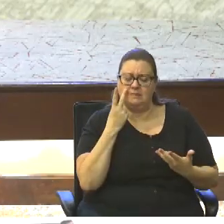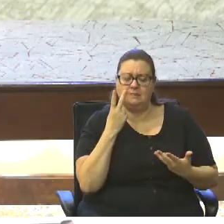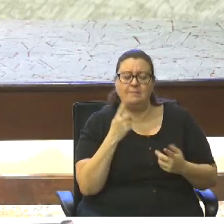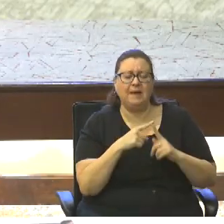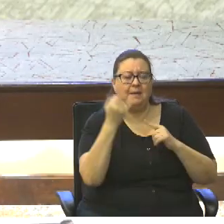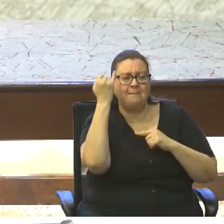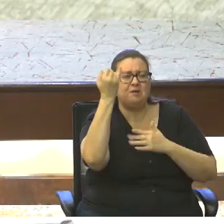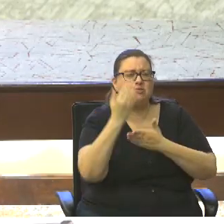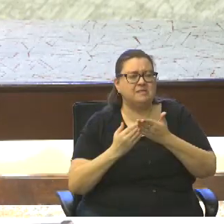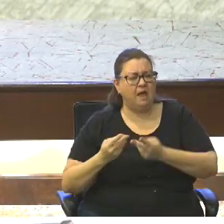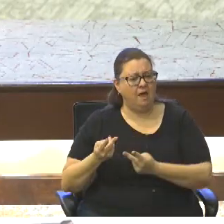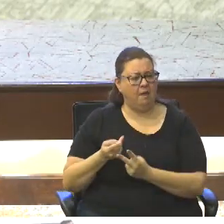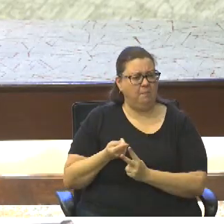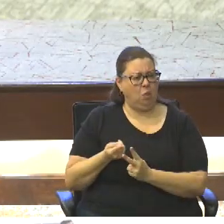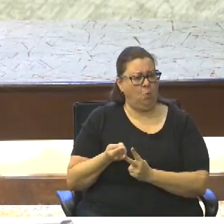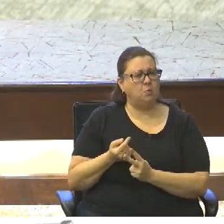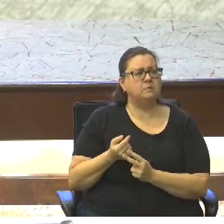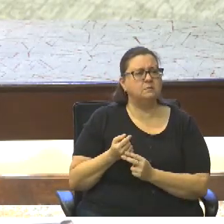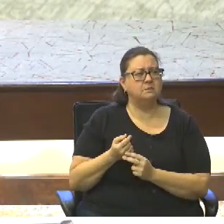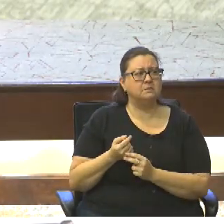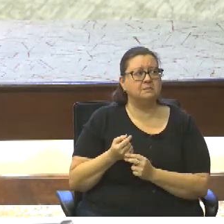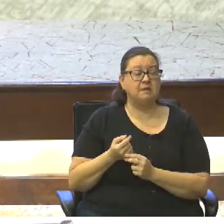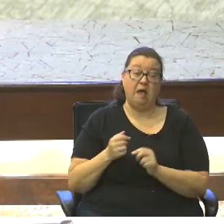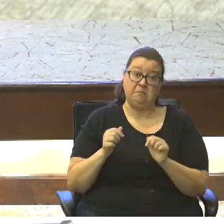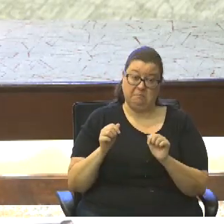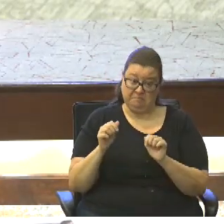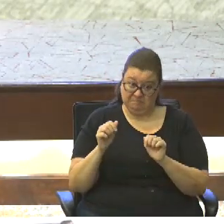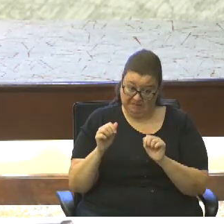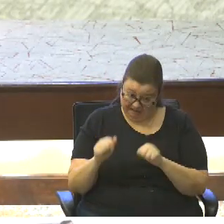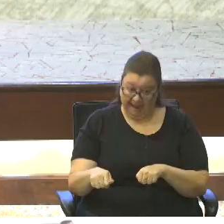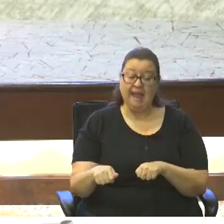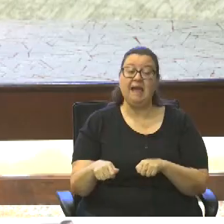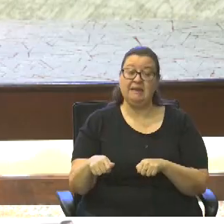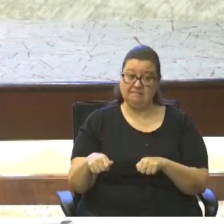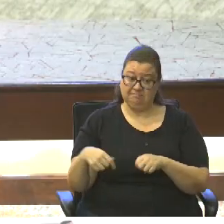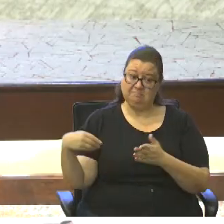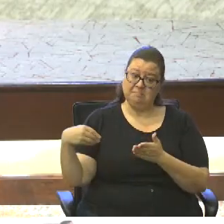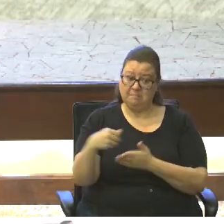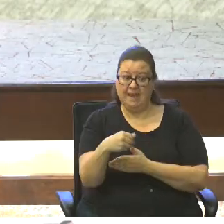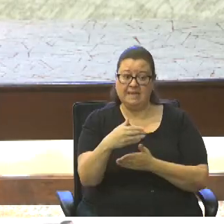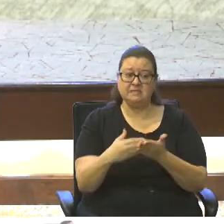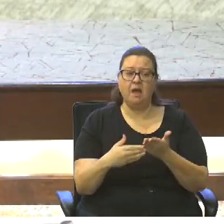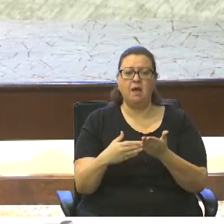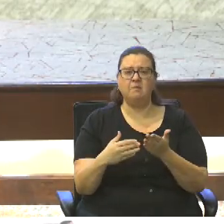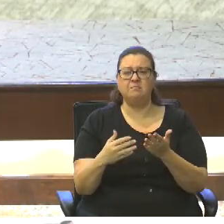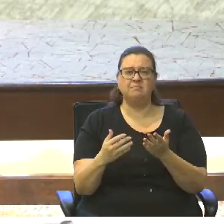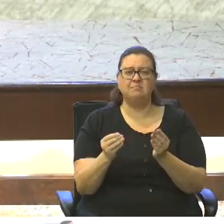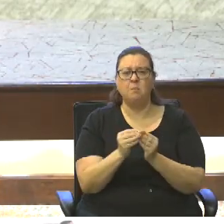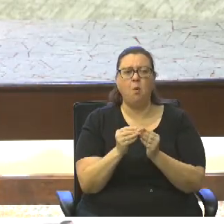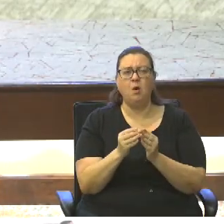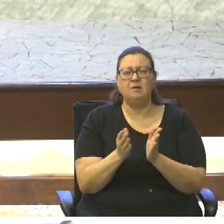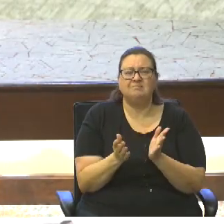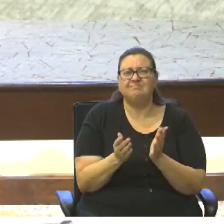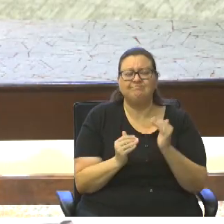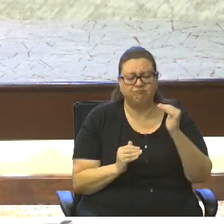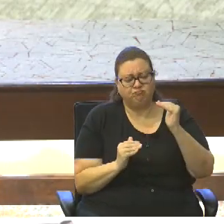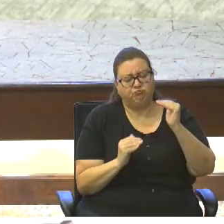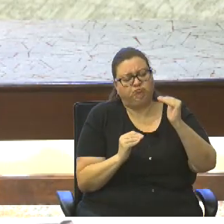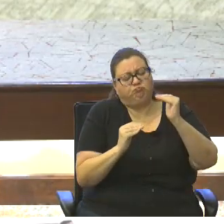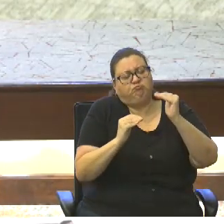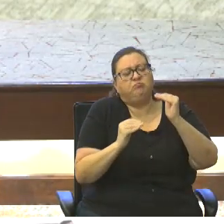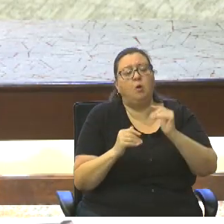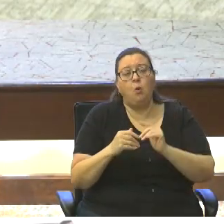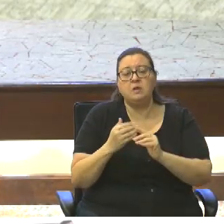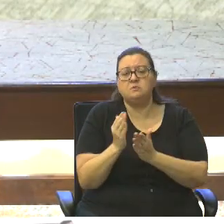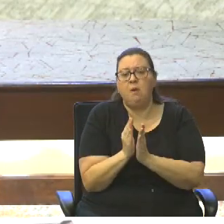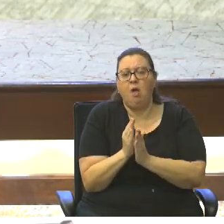imagine that for some of those businesses, they should be very capable of absorbing some of the smaller areas that we'd be asking them to start